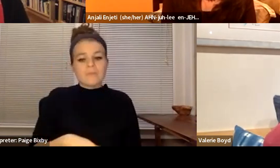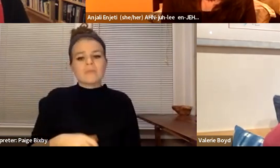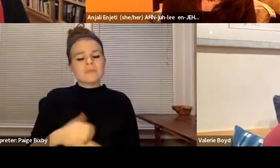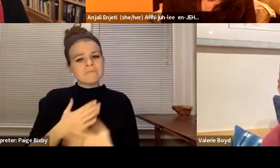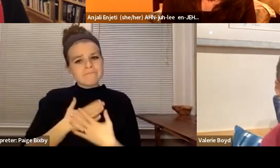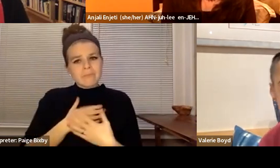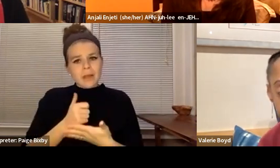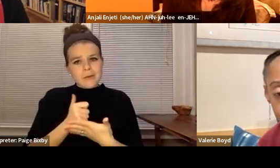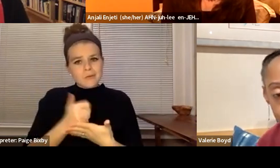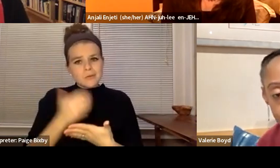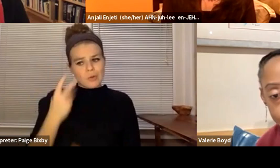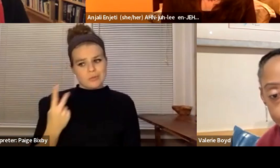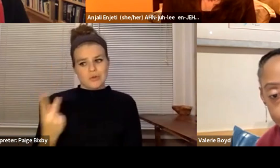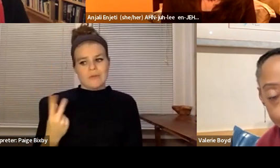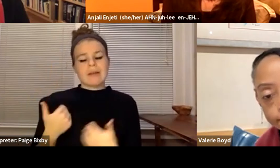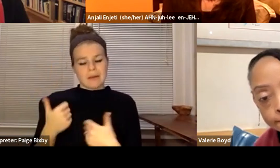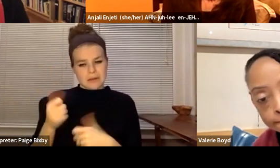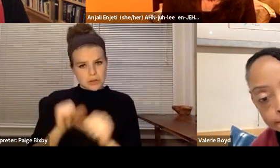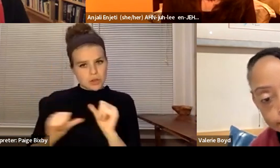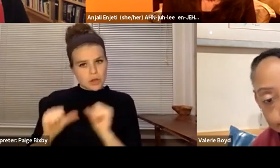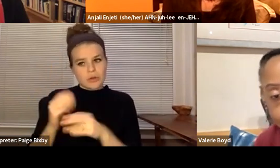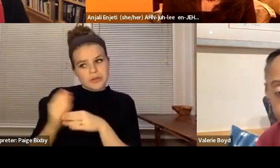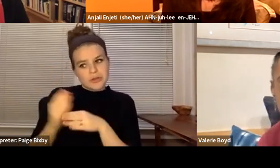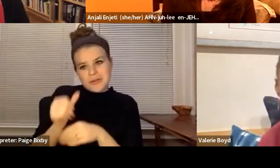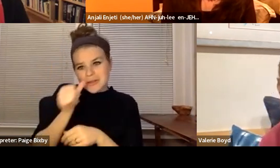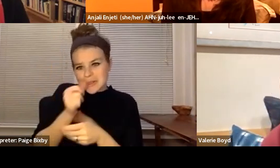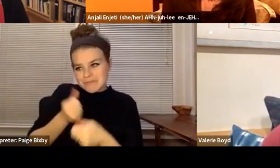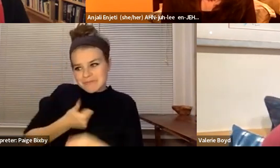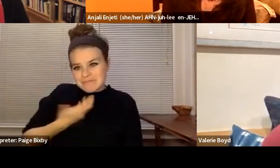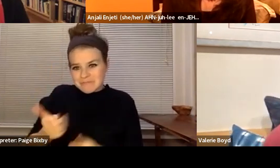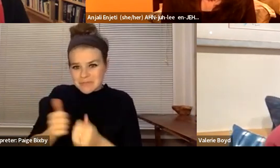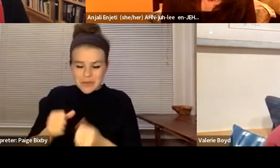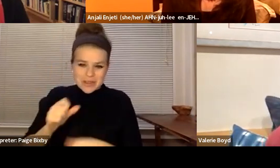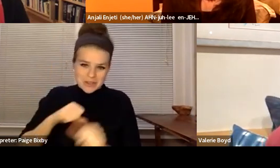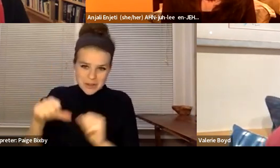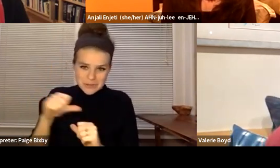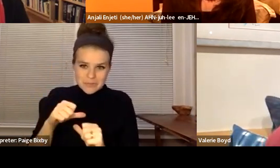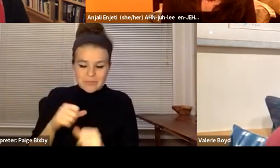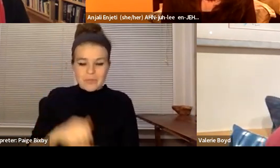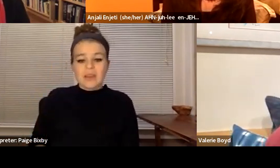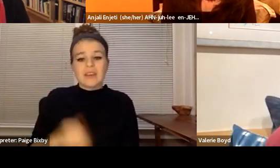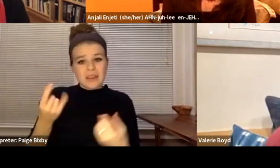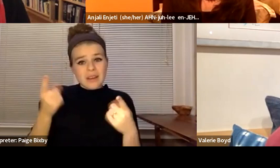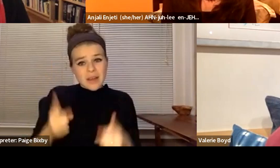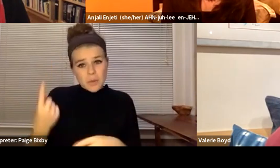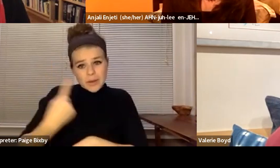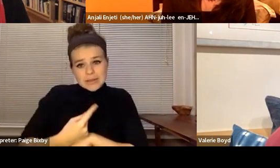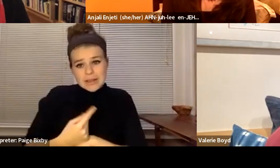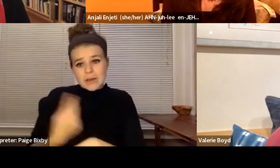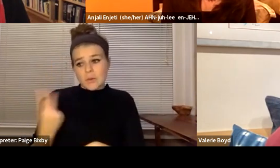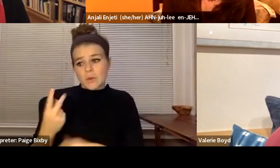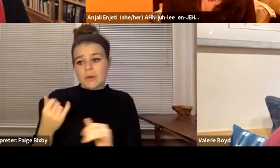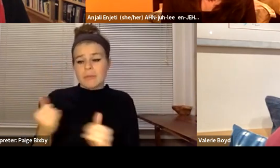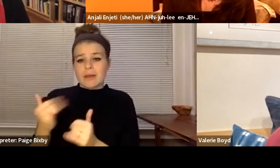Kathleen and I at least had each other to share our own secrets and sorrows. That happened one day while we were playing our favorite game of